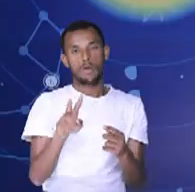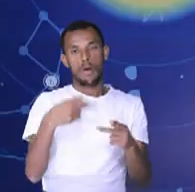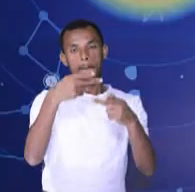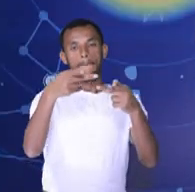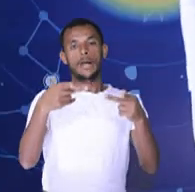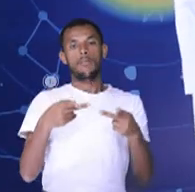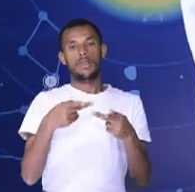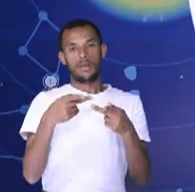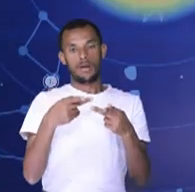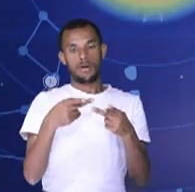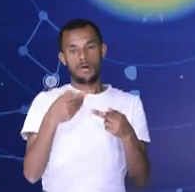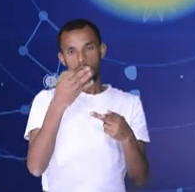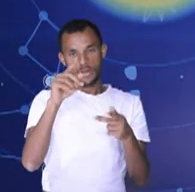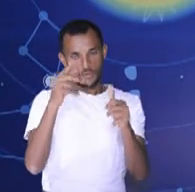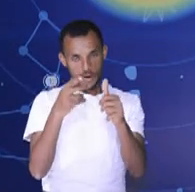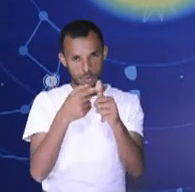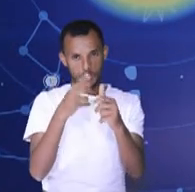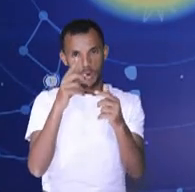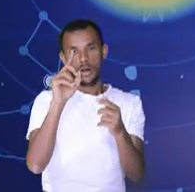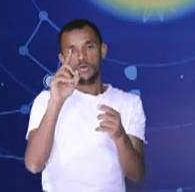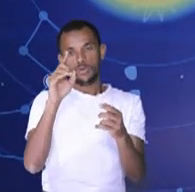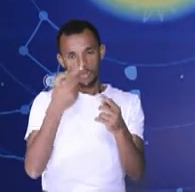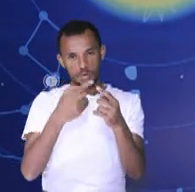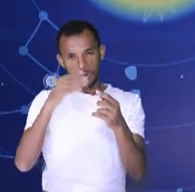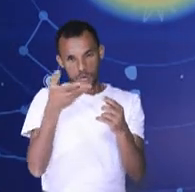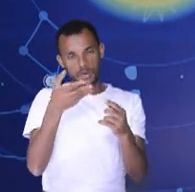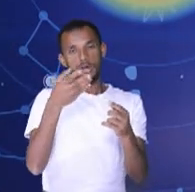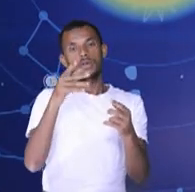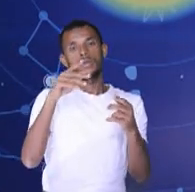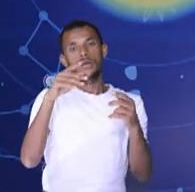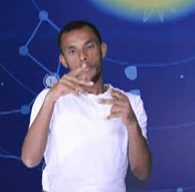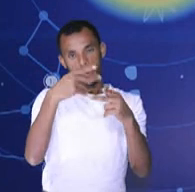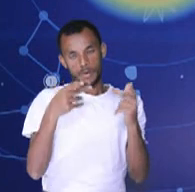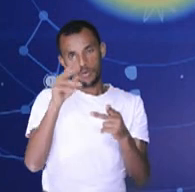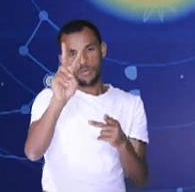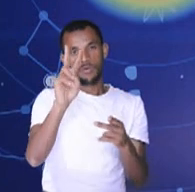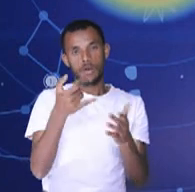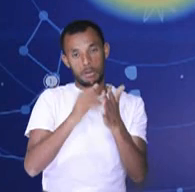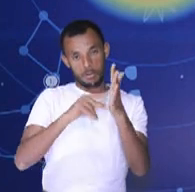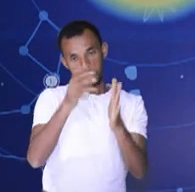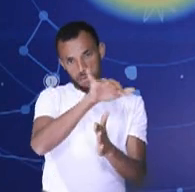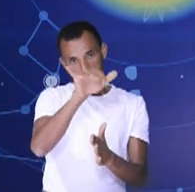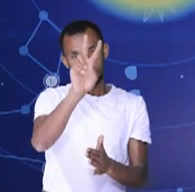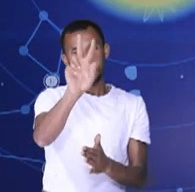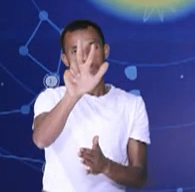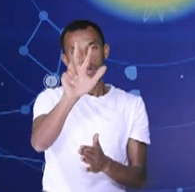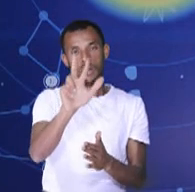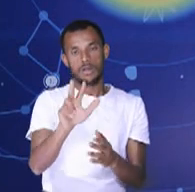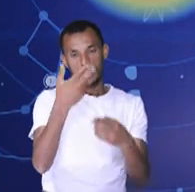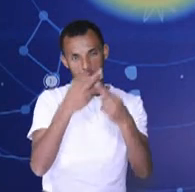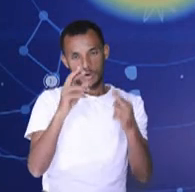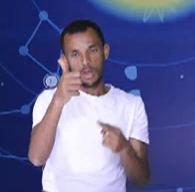Meaning the ratio of perimeter of the first one to the second, which is the same with the side, that is 3. And the ratio